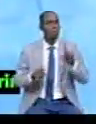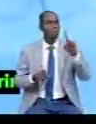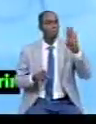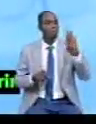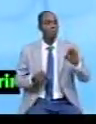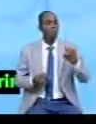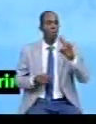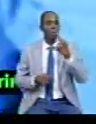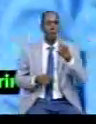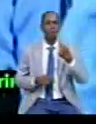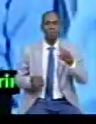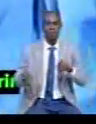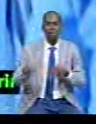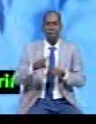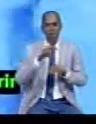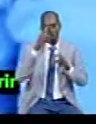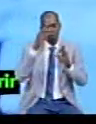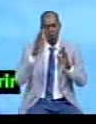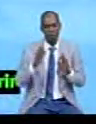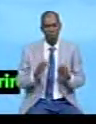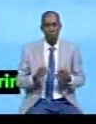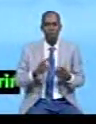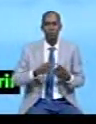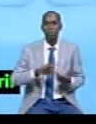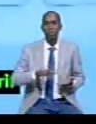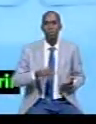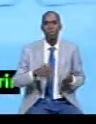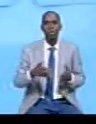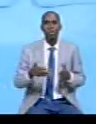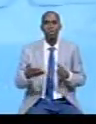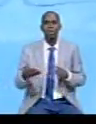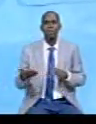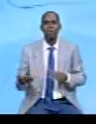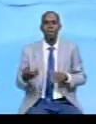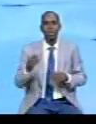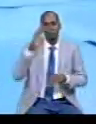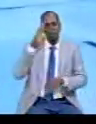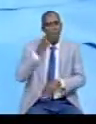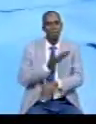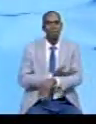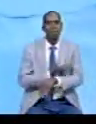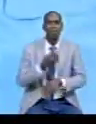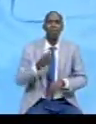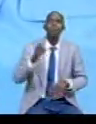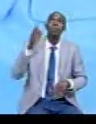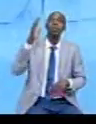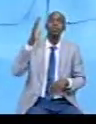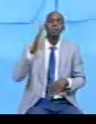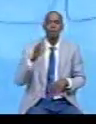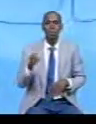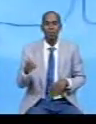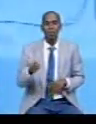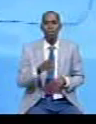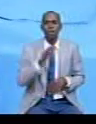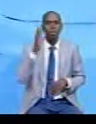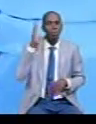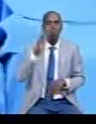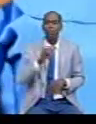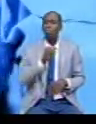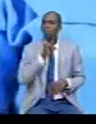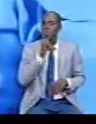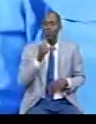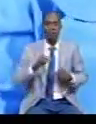one by one they chose to die. The Son of God they